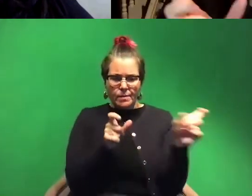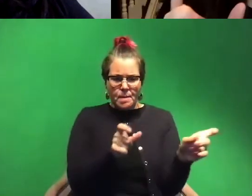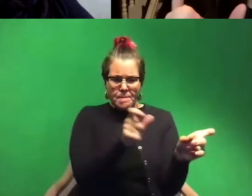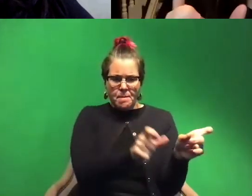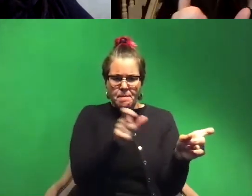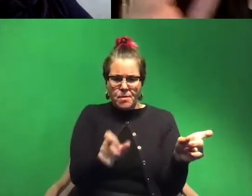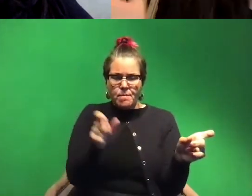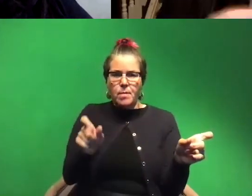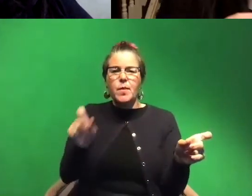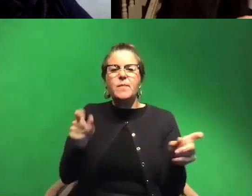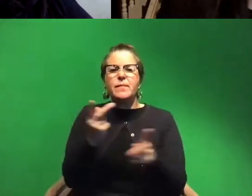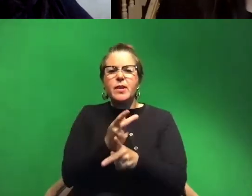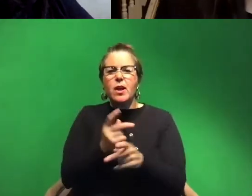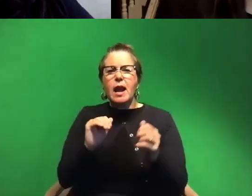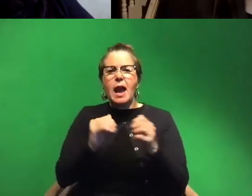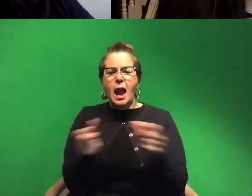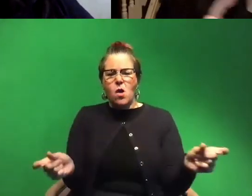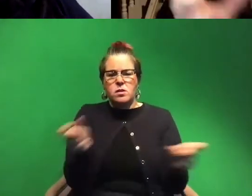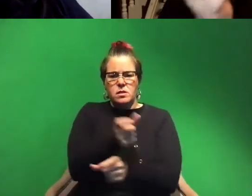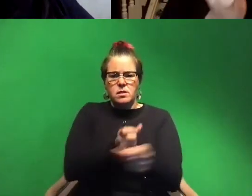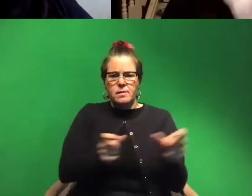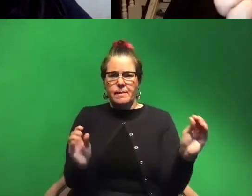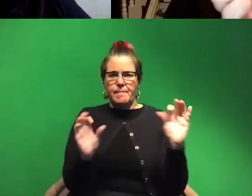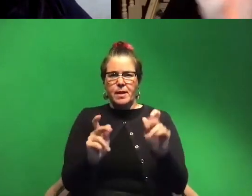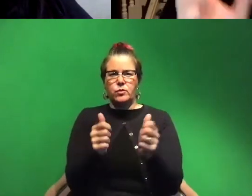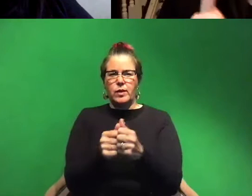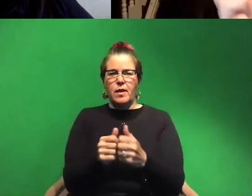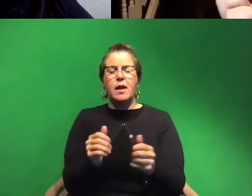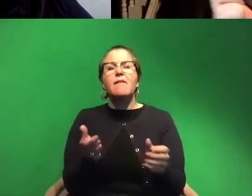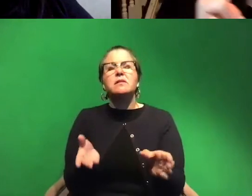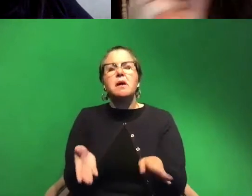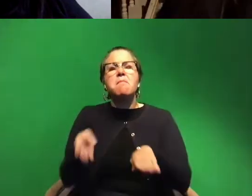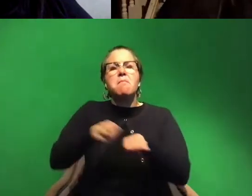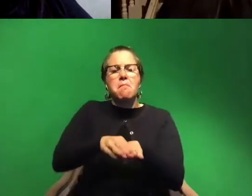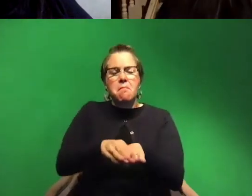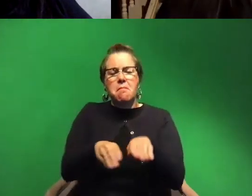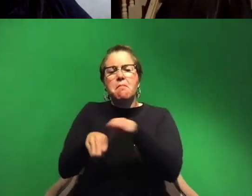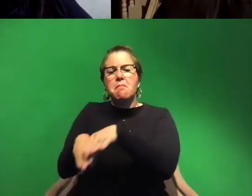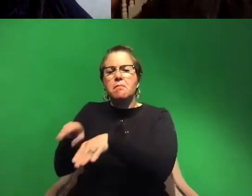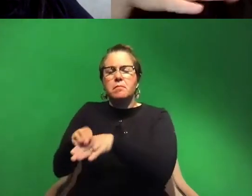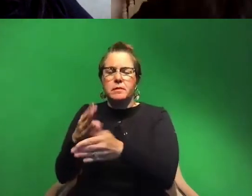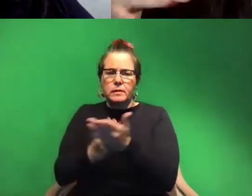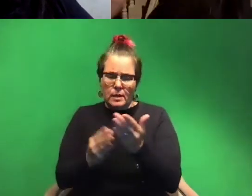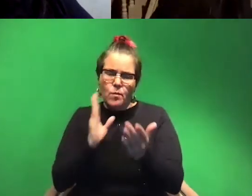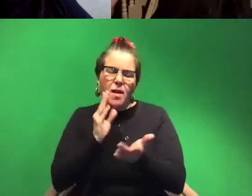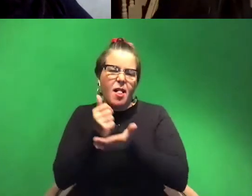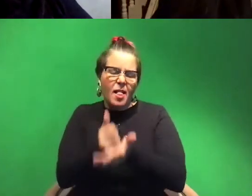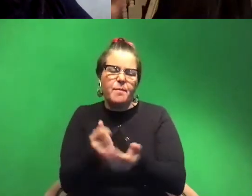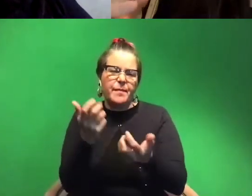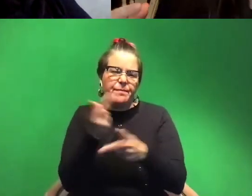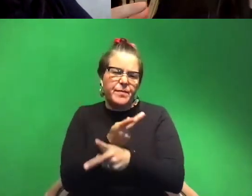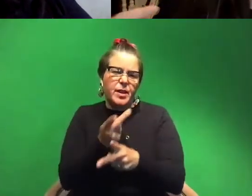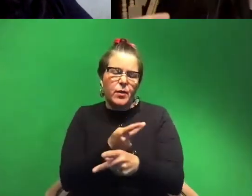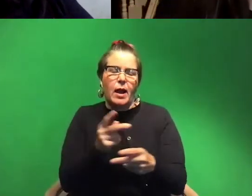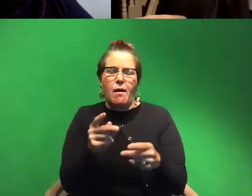you have to figure out how they all go back together again. And there's some overlap over the sequences that allow you to basically puzzle